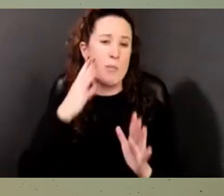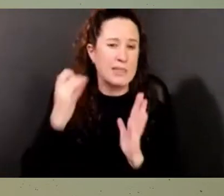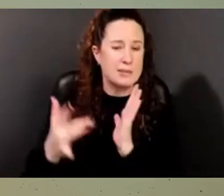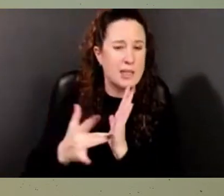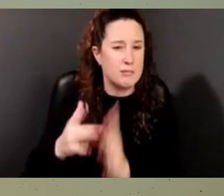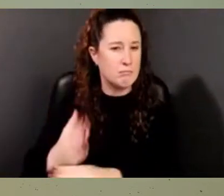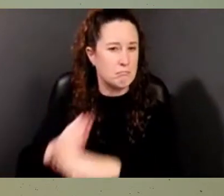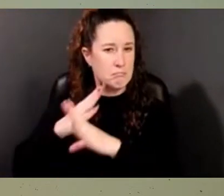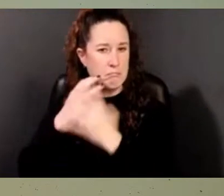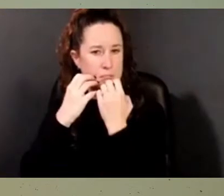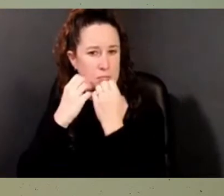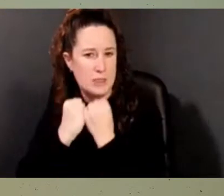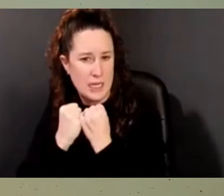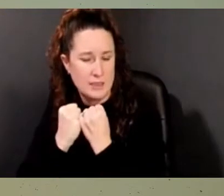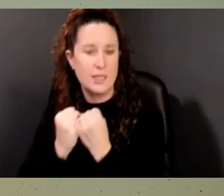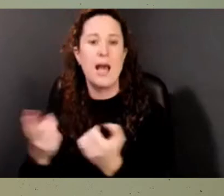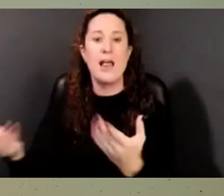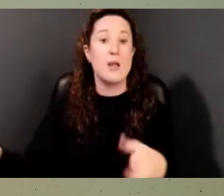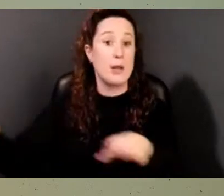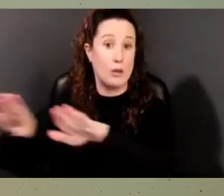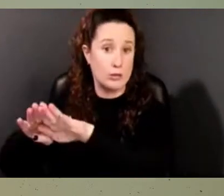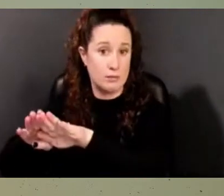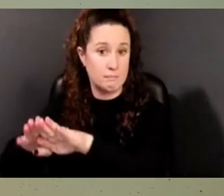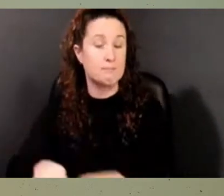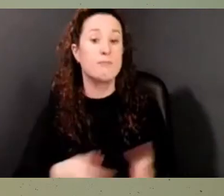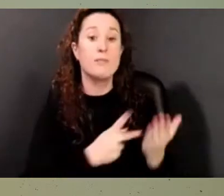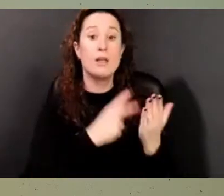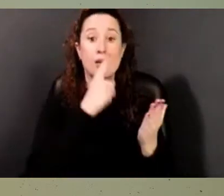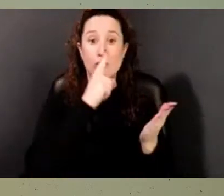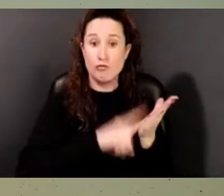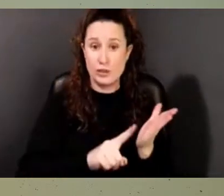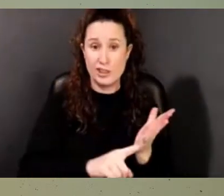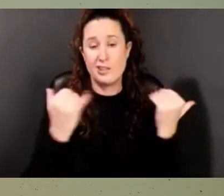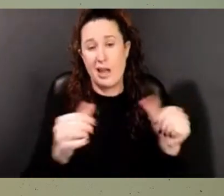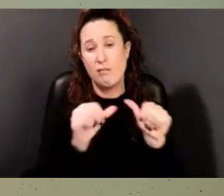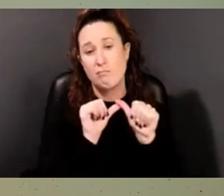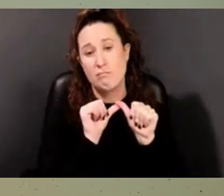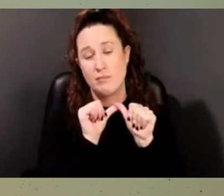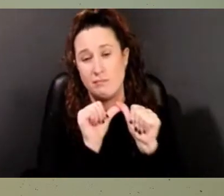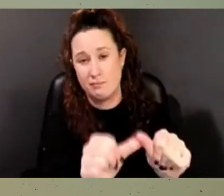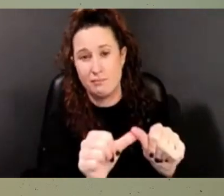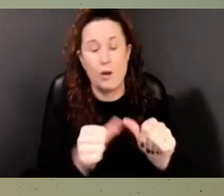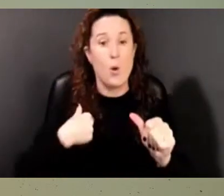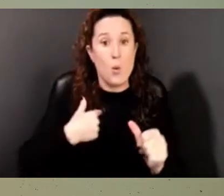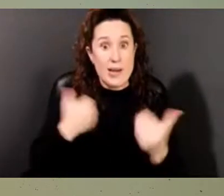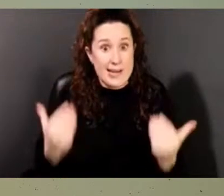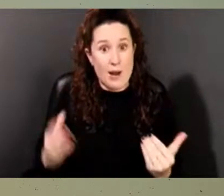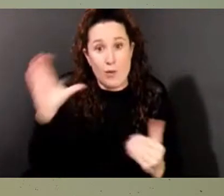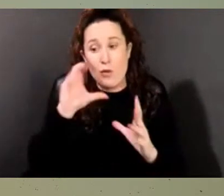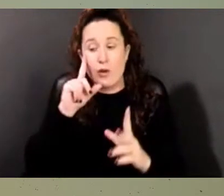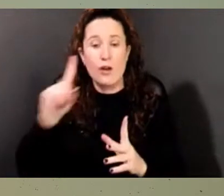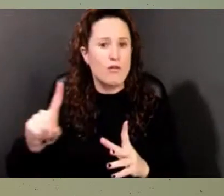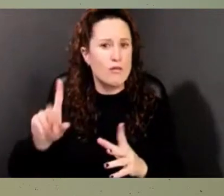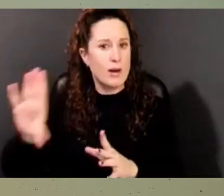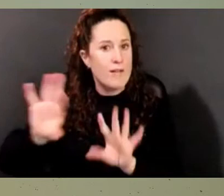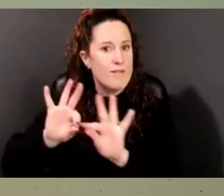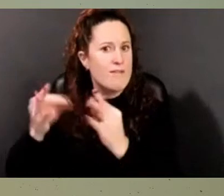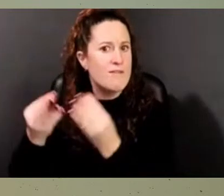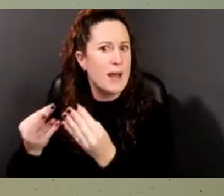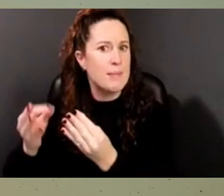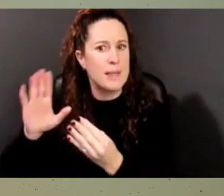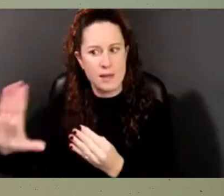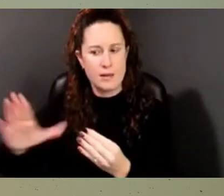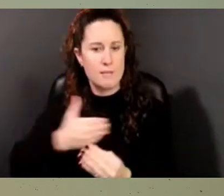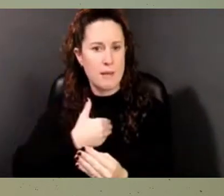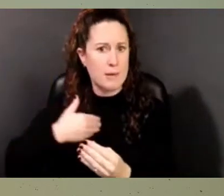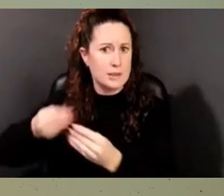Our research is continuing, and we are looking for the descendant communities of the men, women, and children who lived, labored,